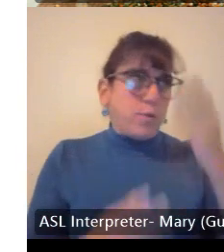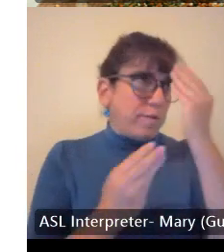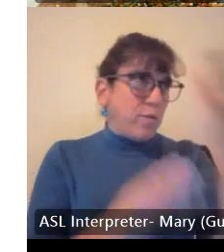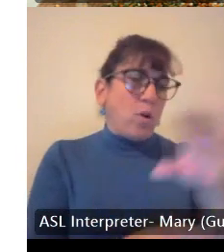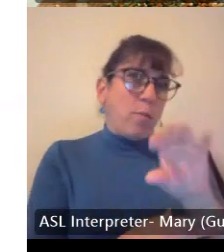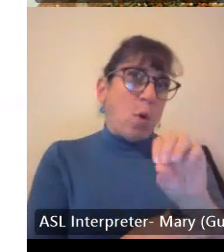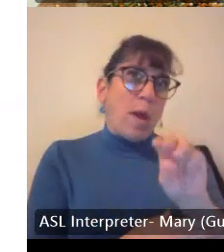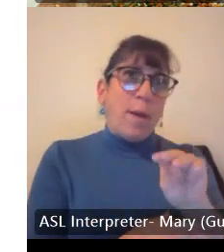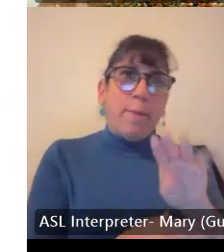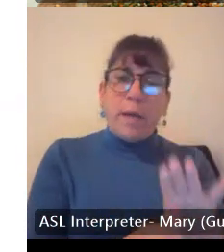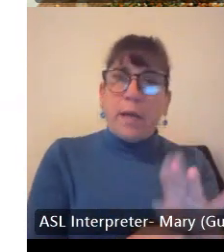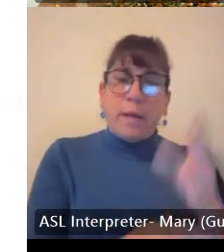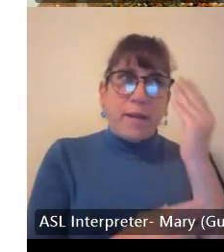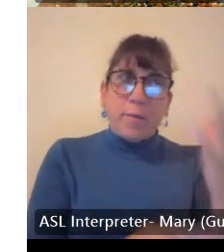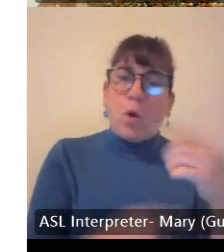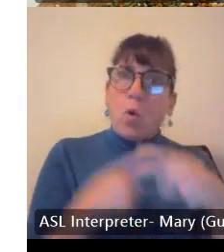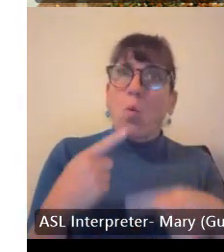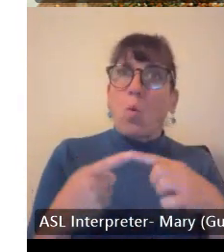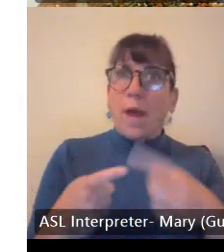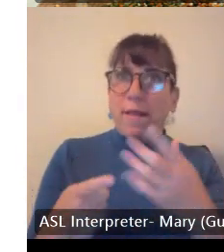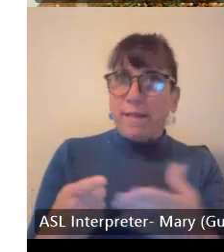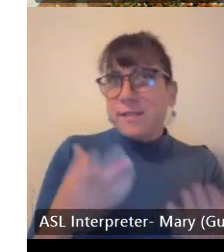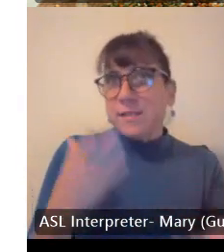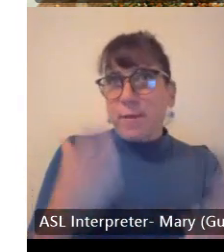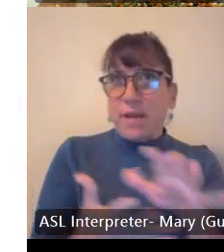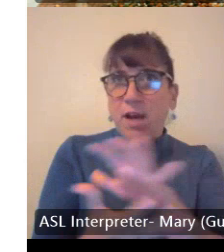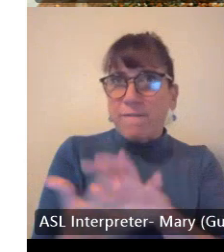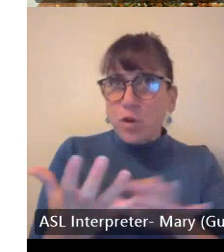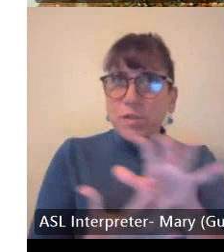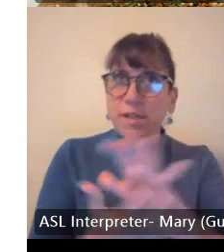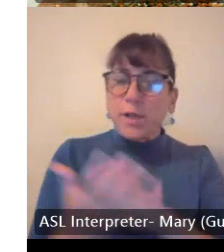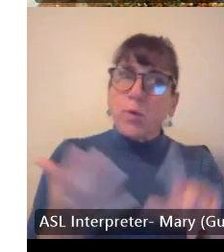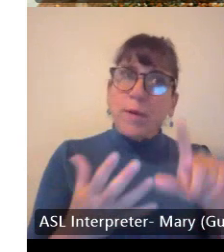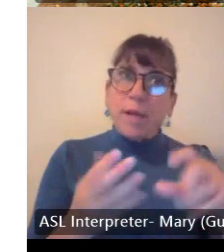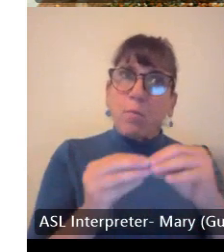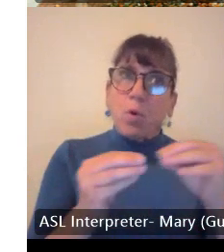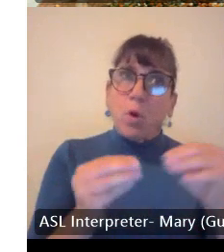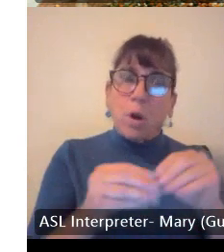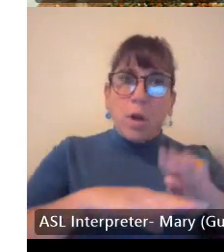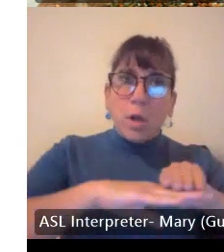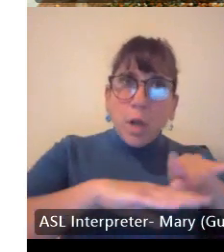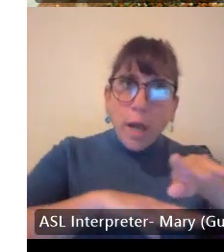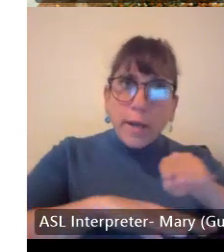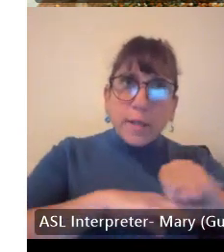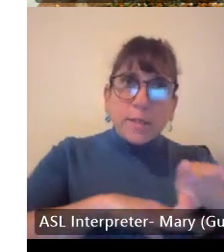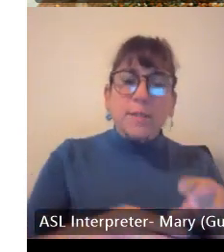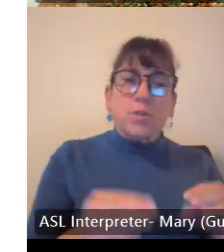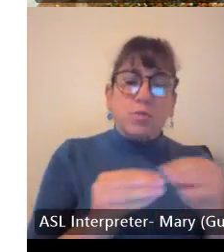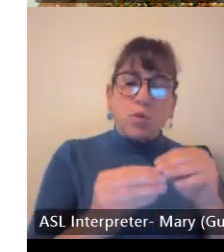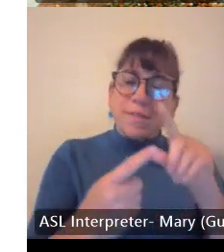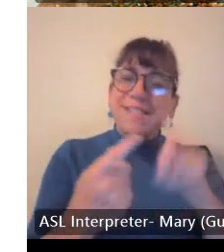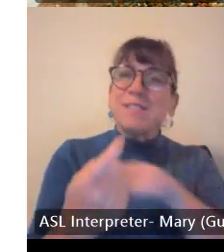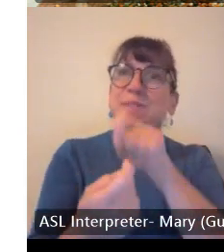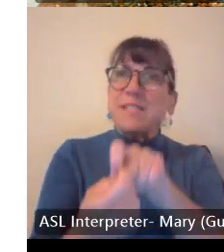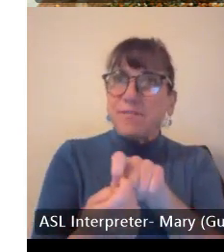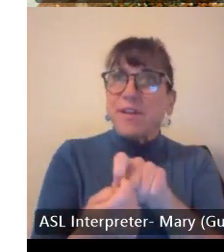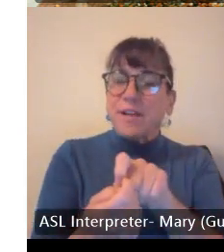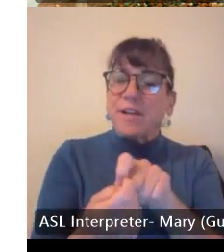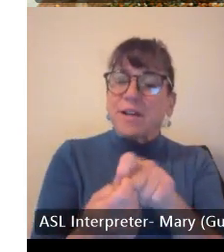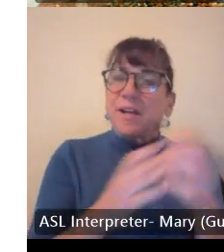know when things might be confusing or you need additional guidance or more tailored guidance. So please